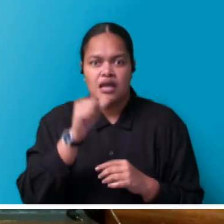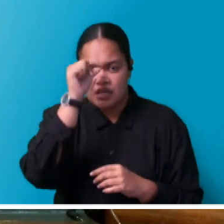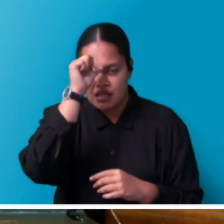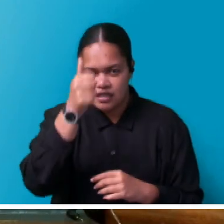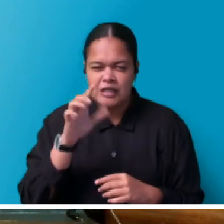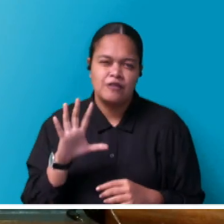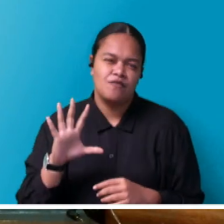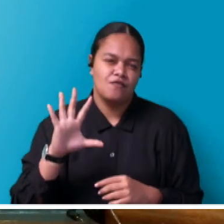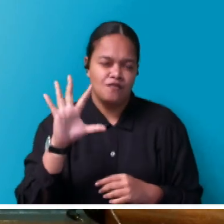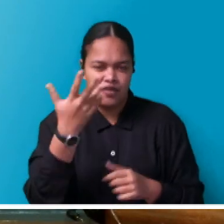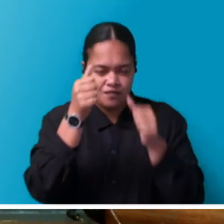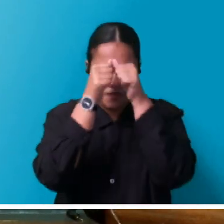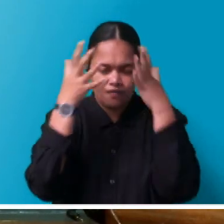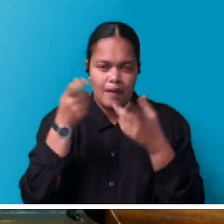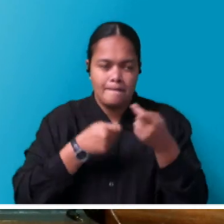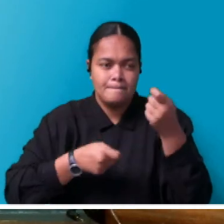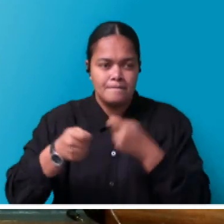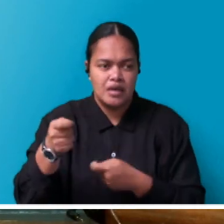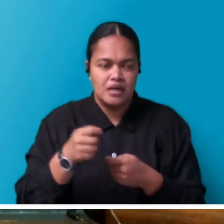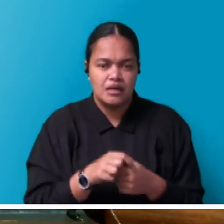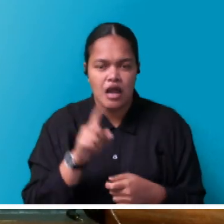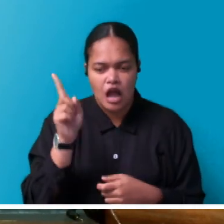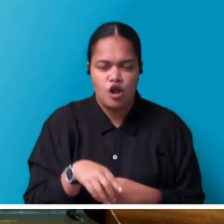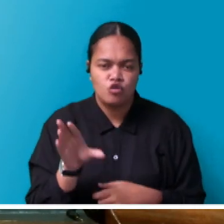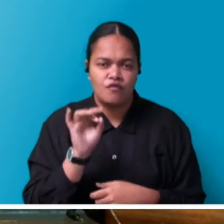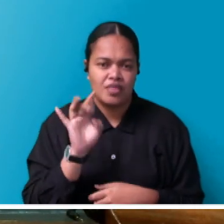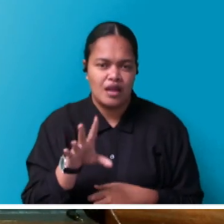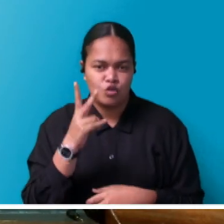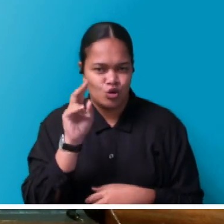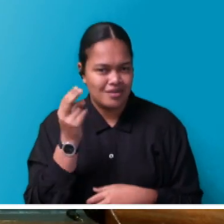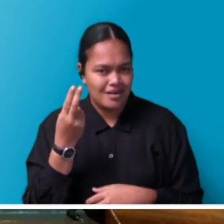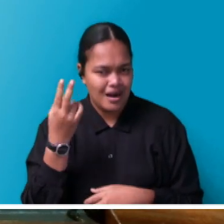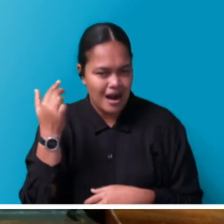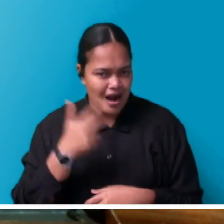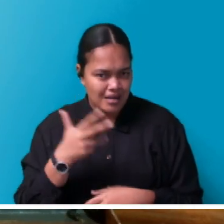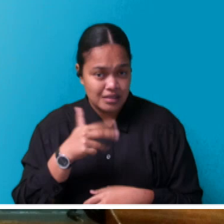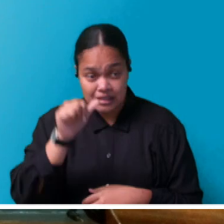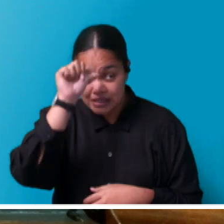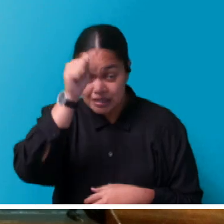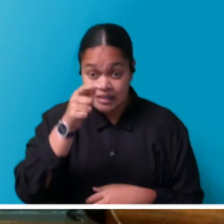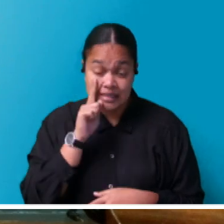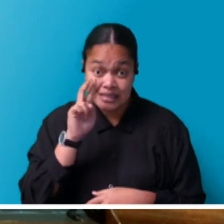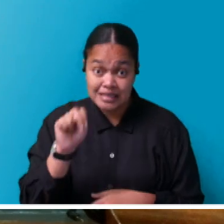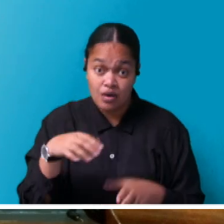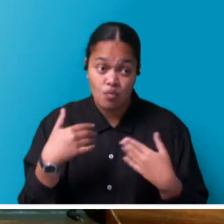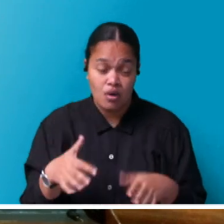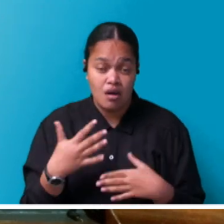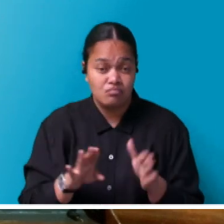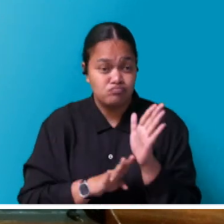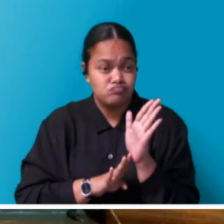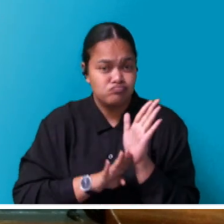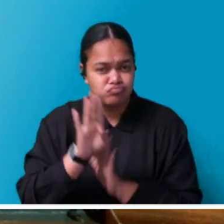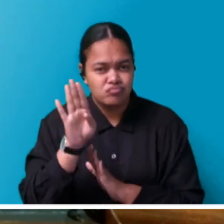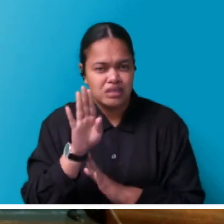outbound market, up from 10th in 2019. India has seen a rise in young aspiring Indian